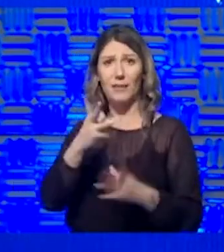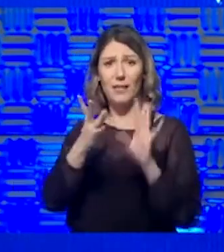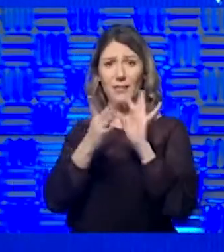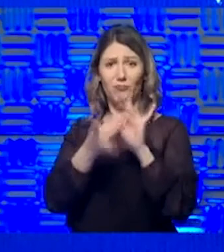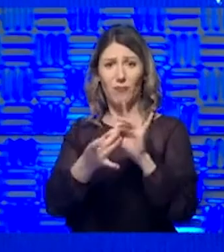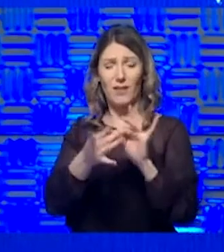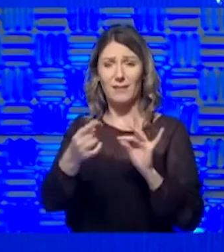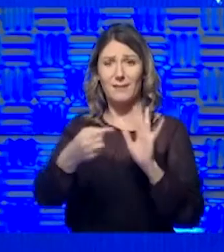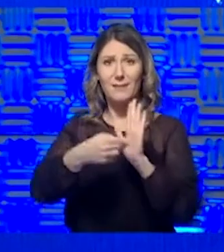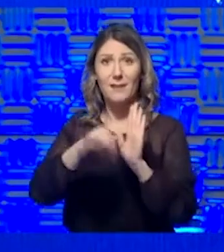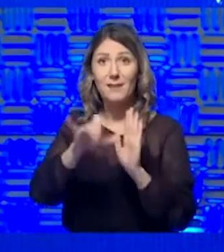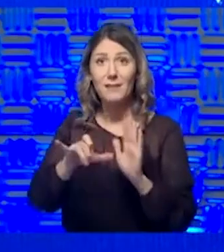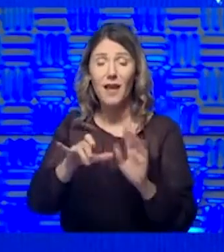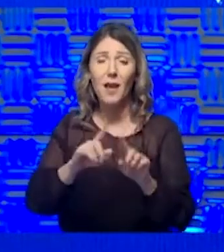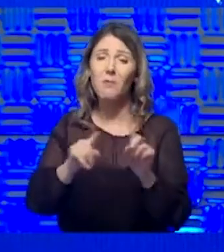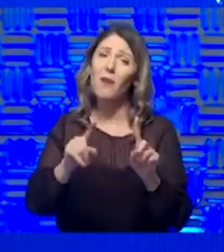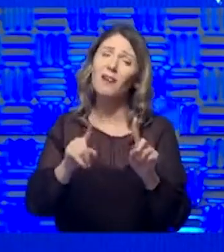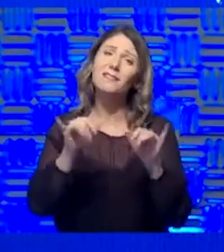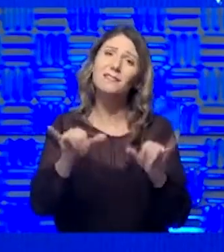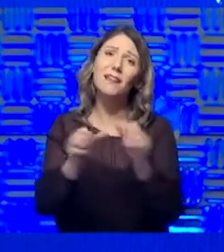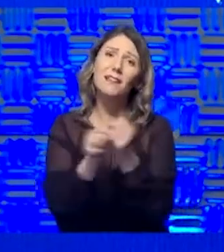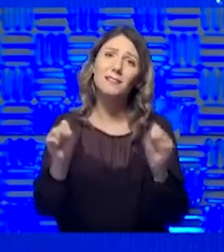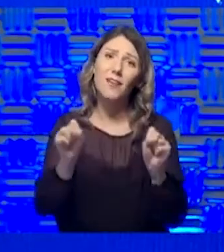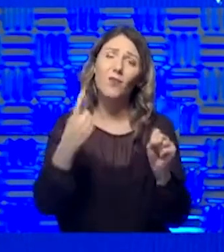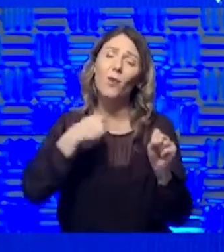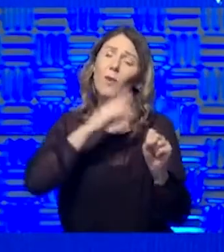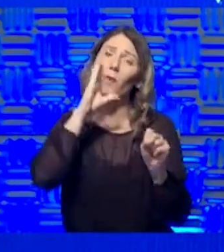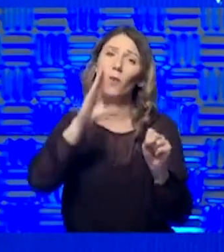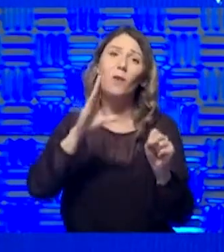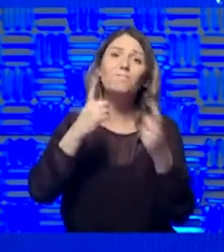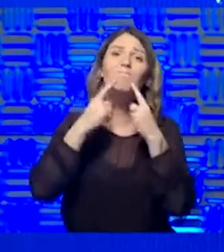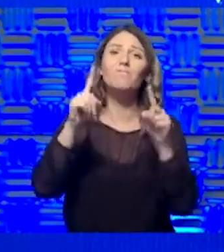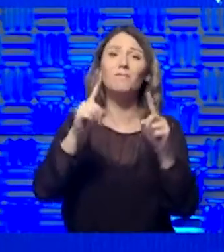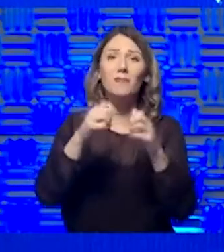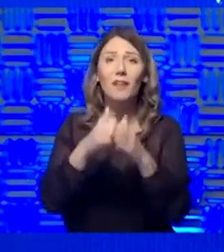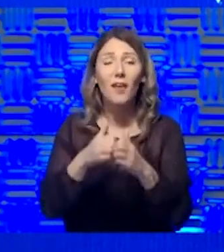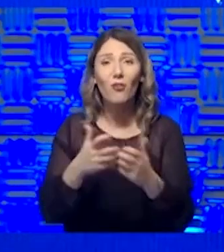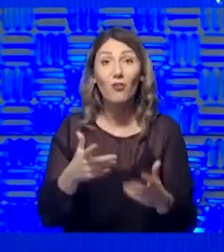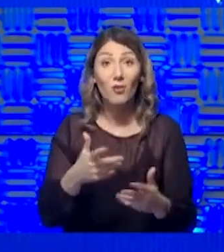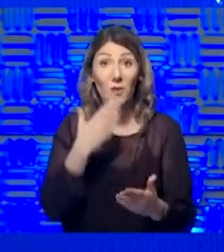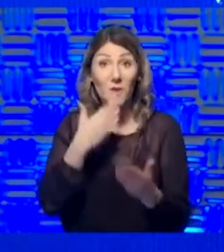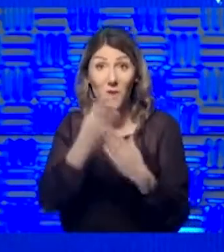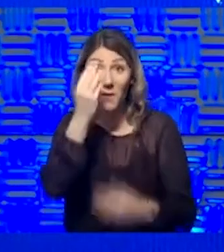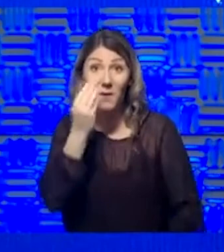river bend, but let's do it by staying safe. We'll get there together. And the good news is,